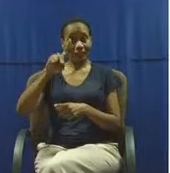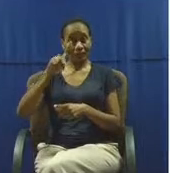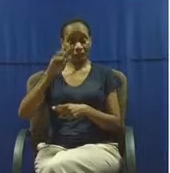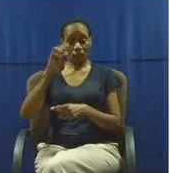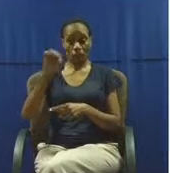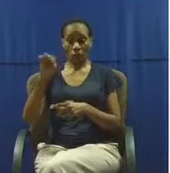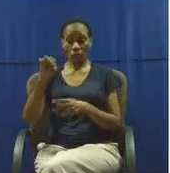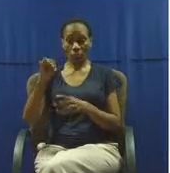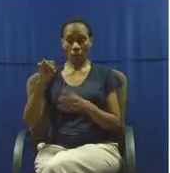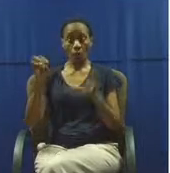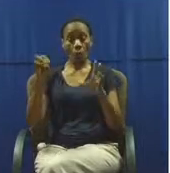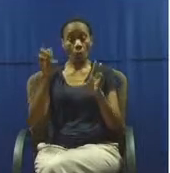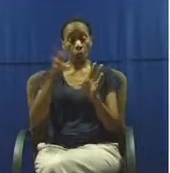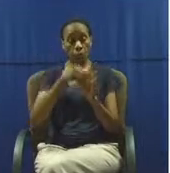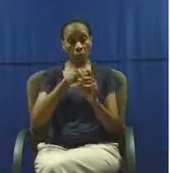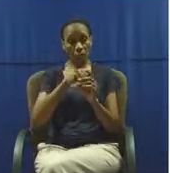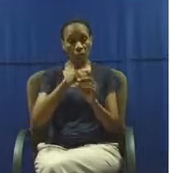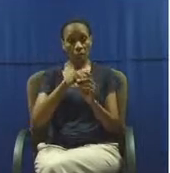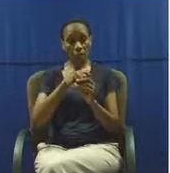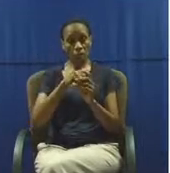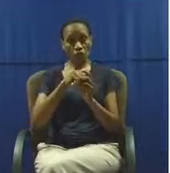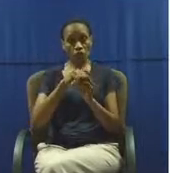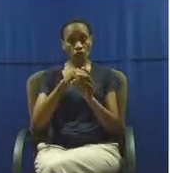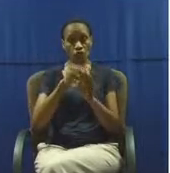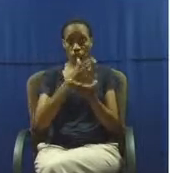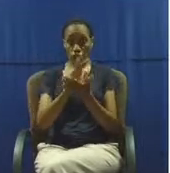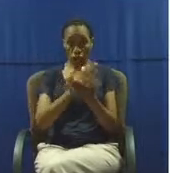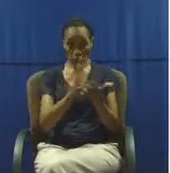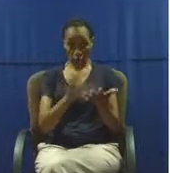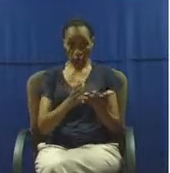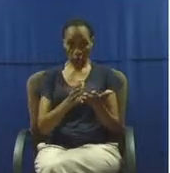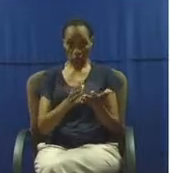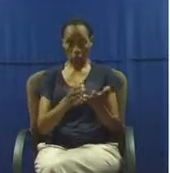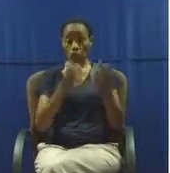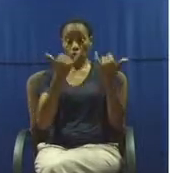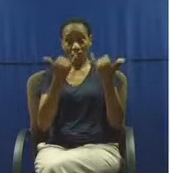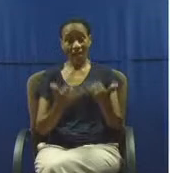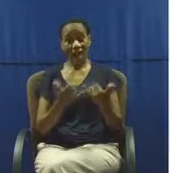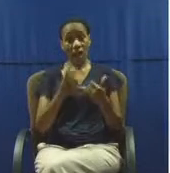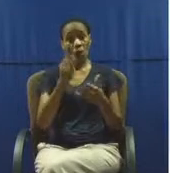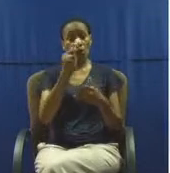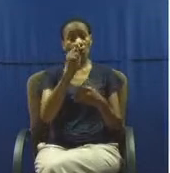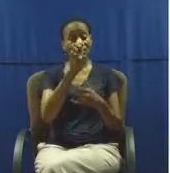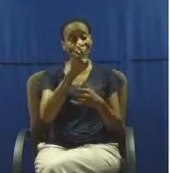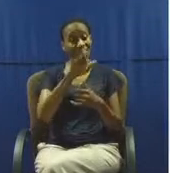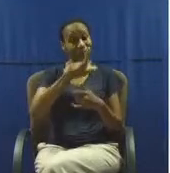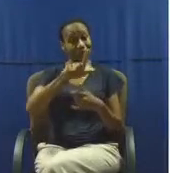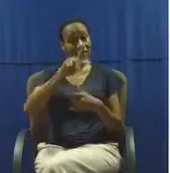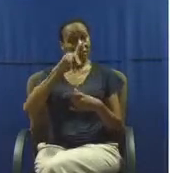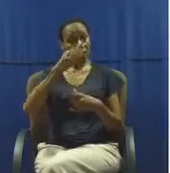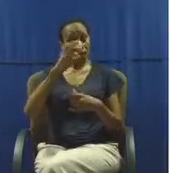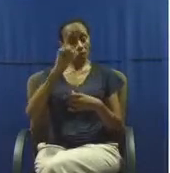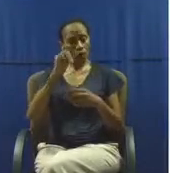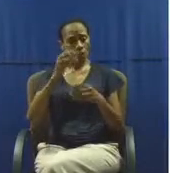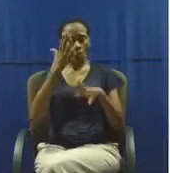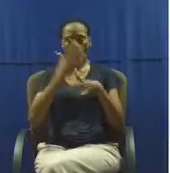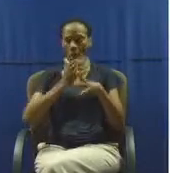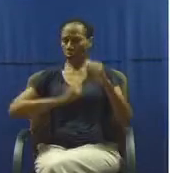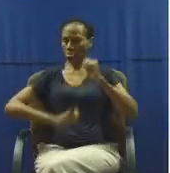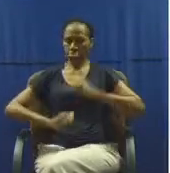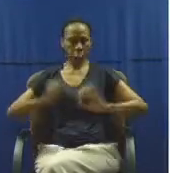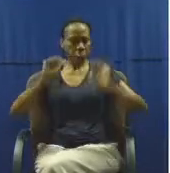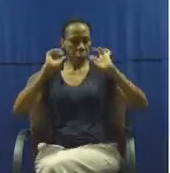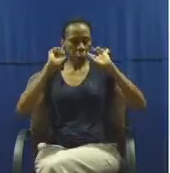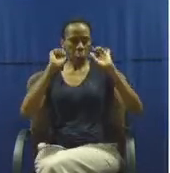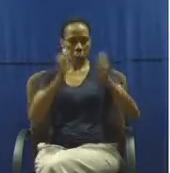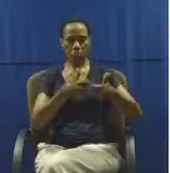exchange, and Telkom is one of those top performing companies listed on the stock